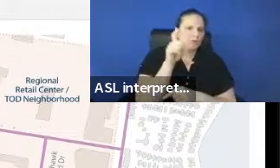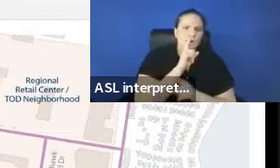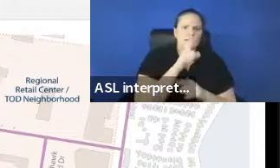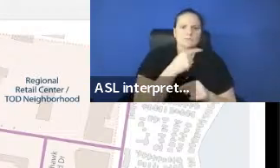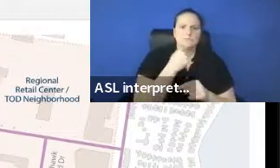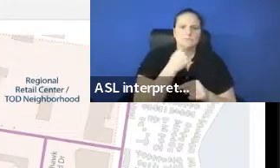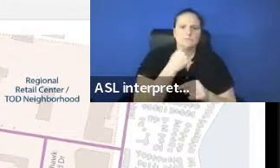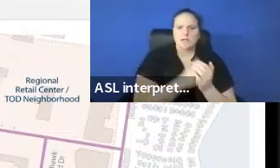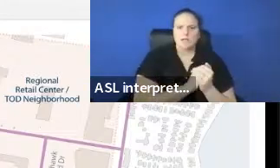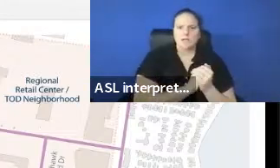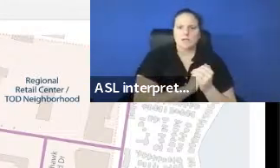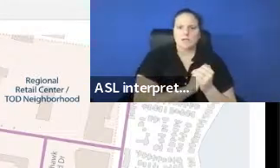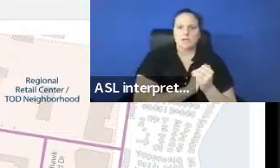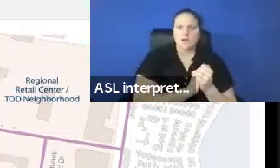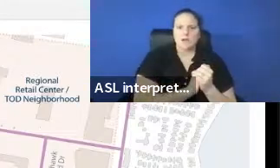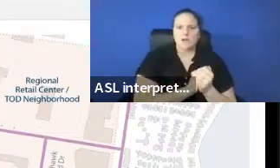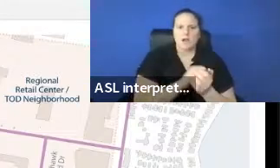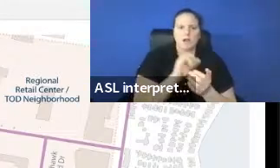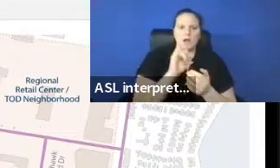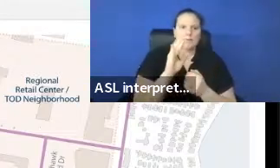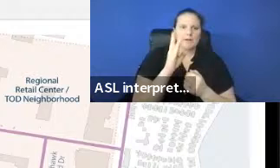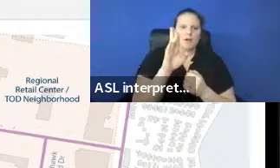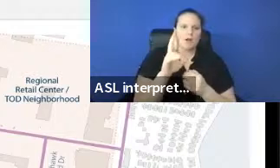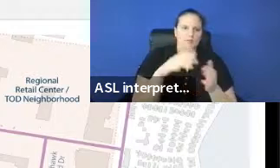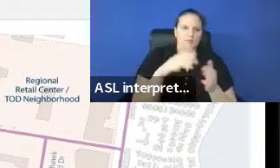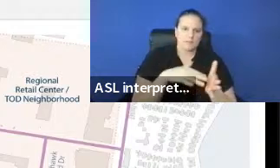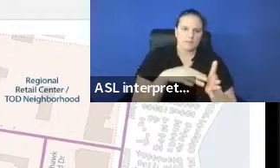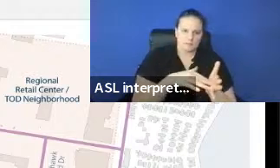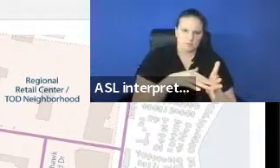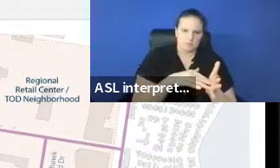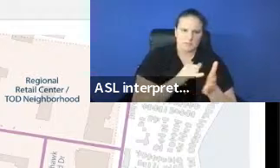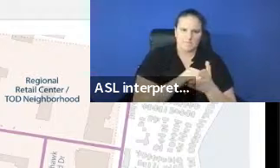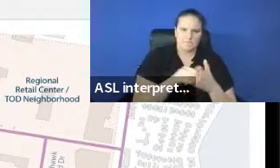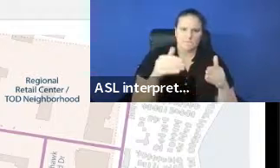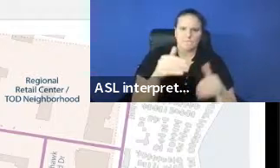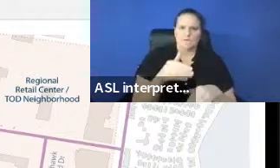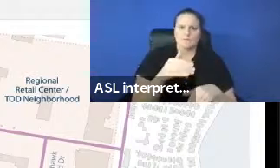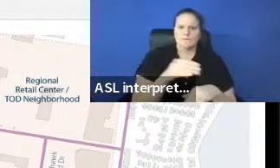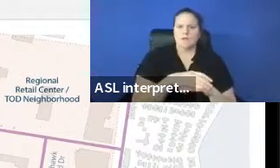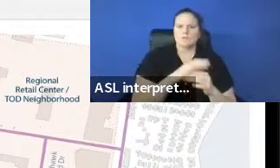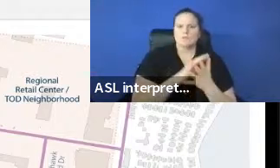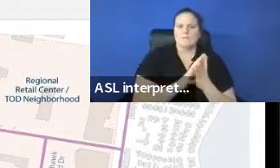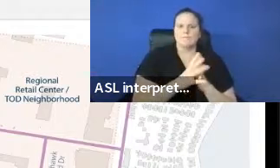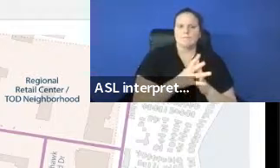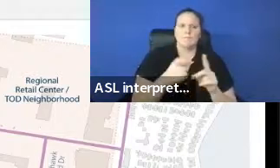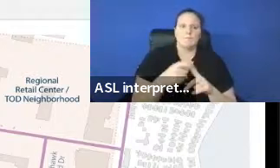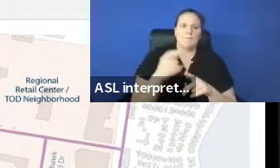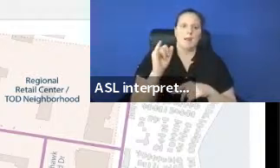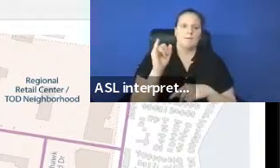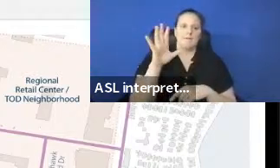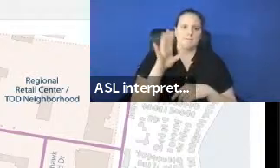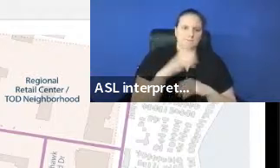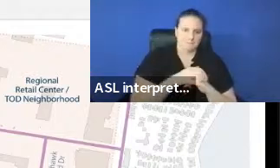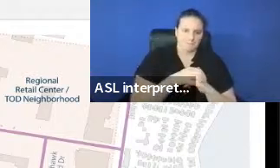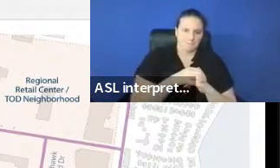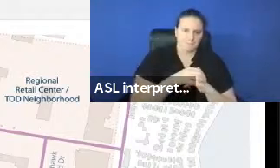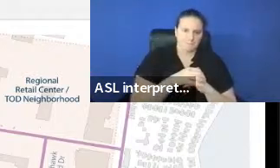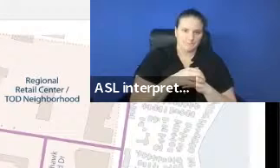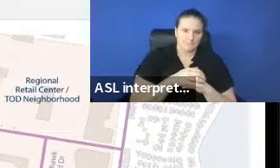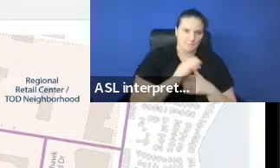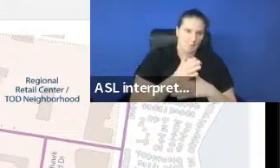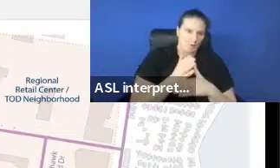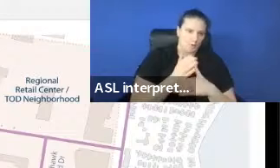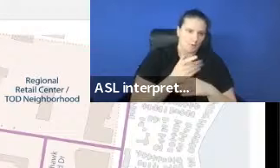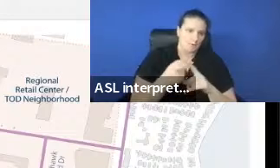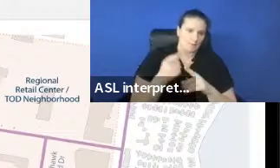that the IBR study is focusing on the traffic from I-5. Are the partners from the city